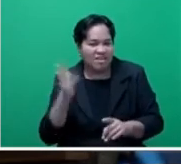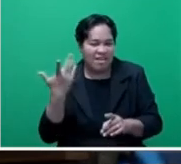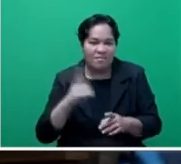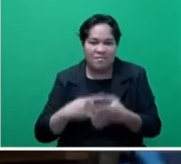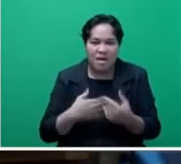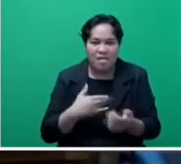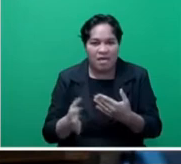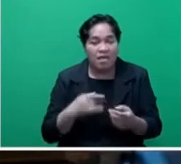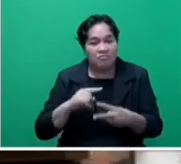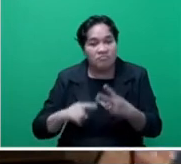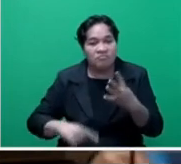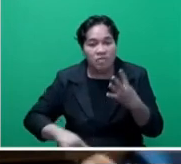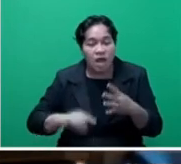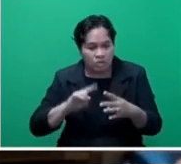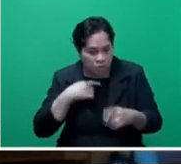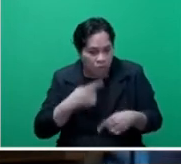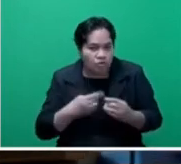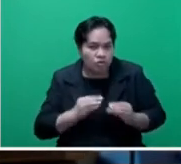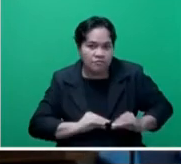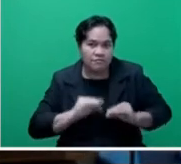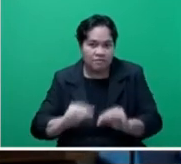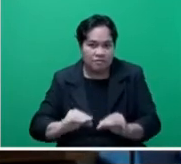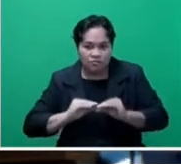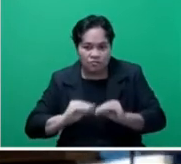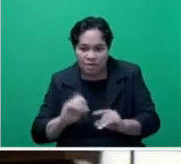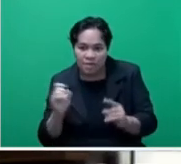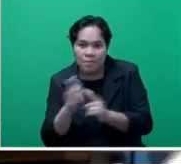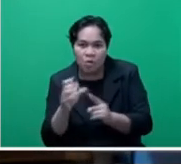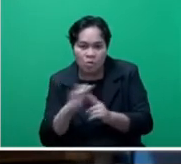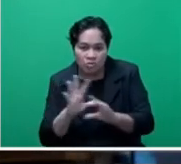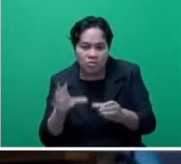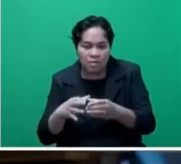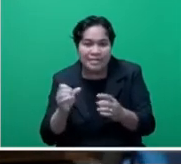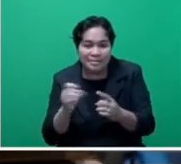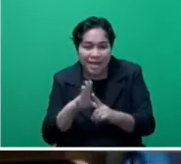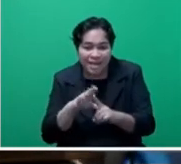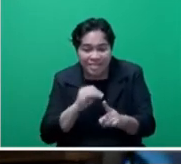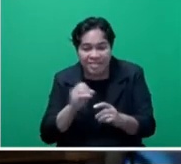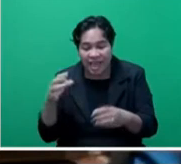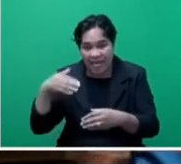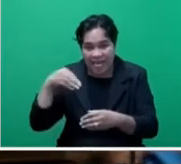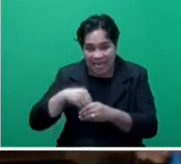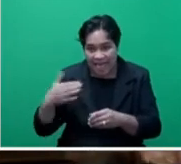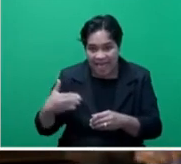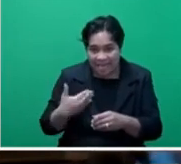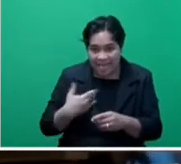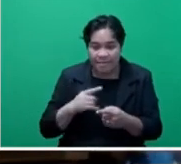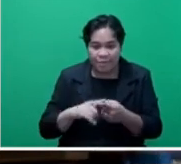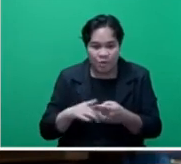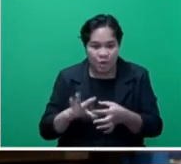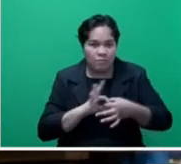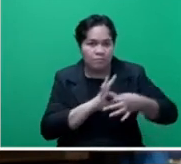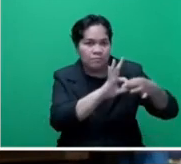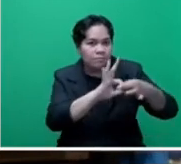and consistent investments into crucial sectors such as our health system, through maintaining good diplomatic